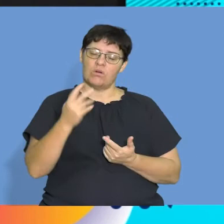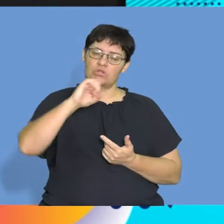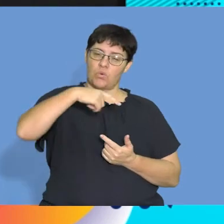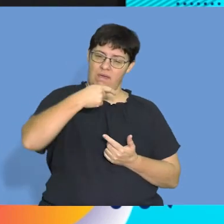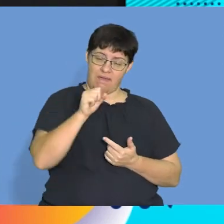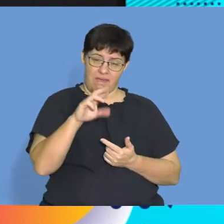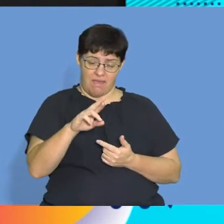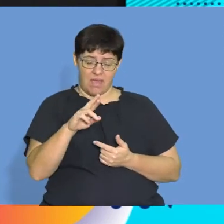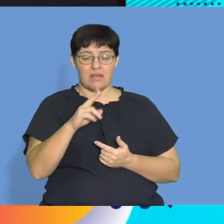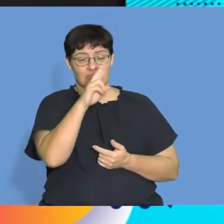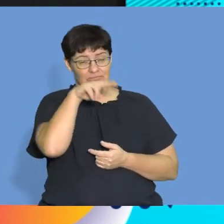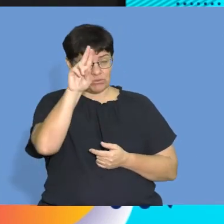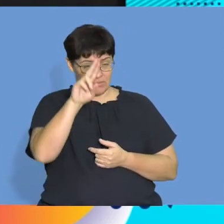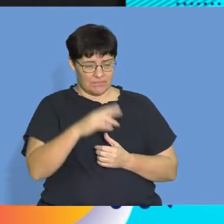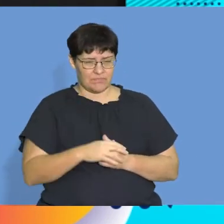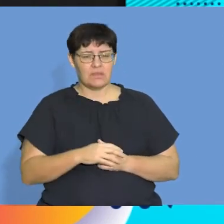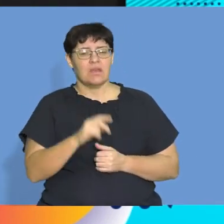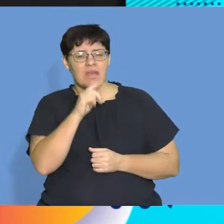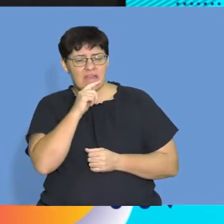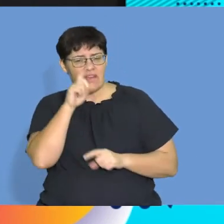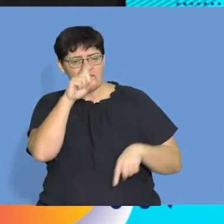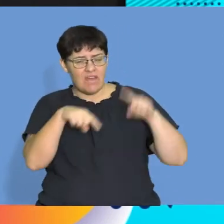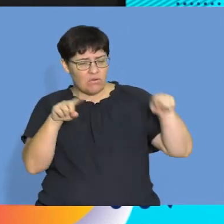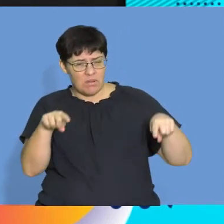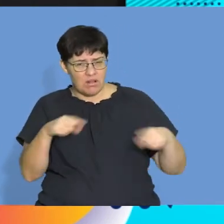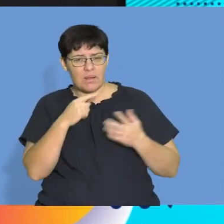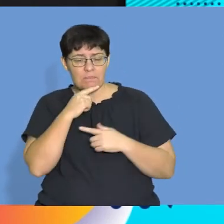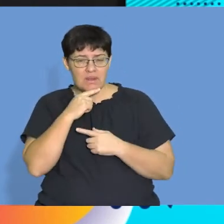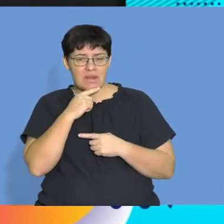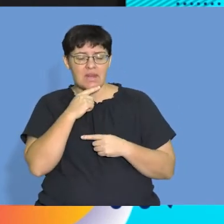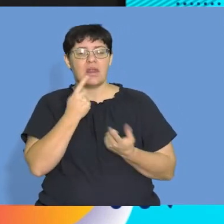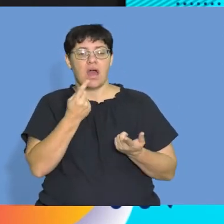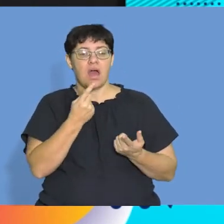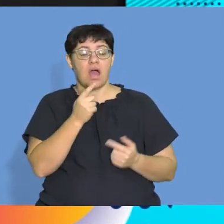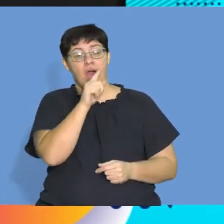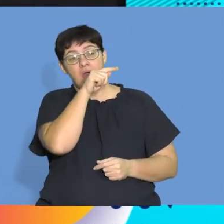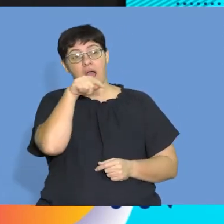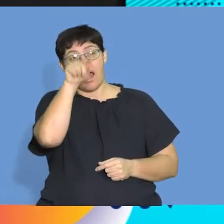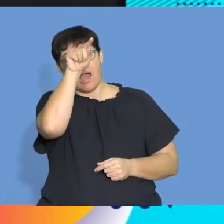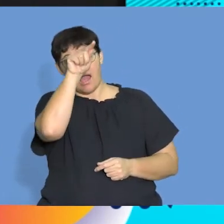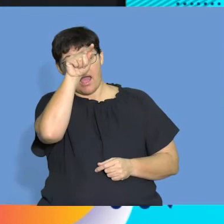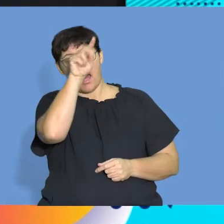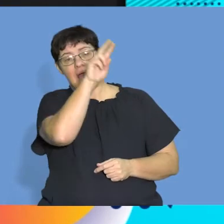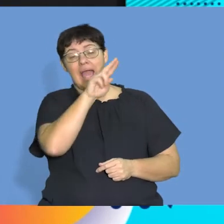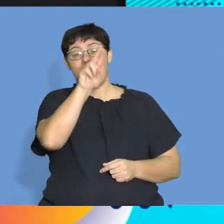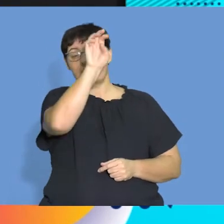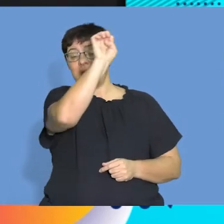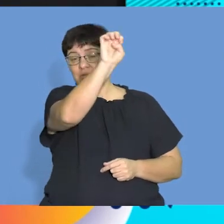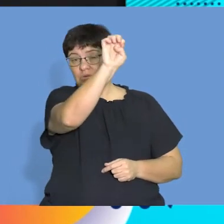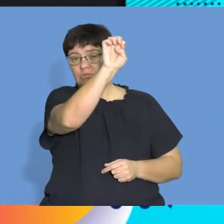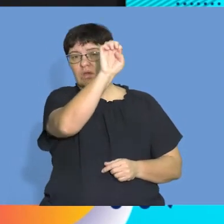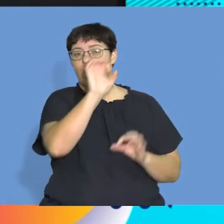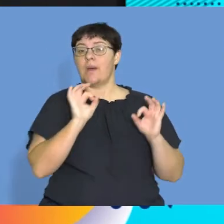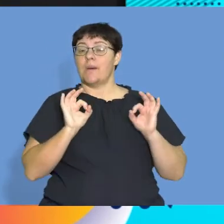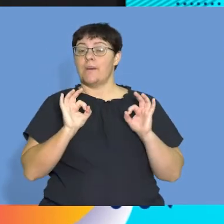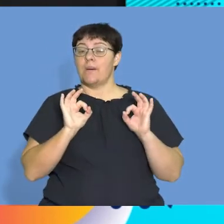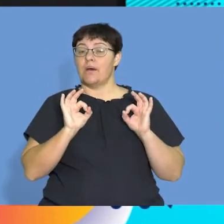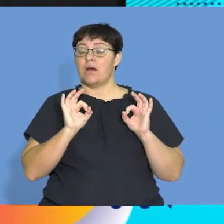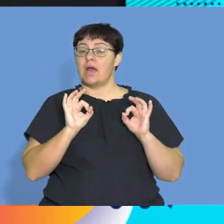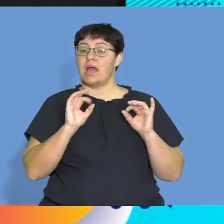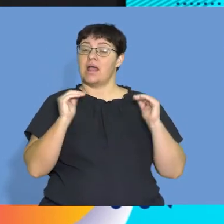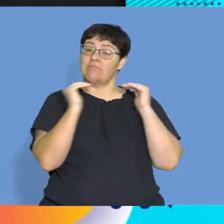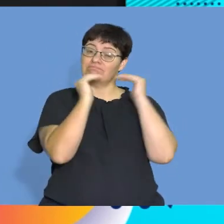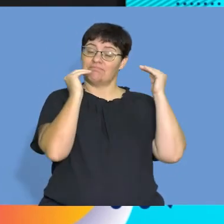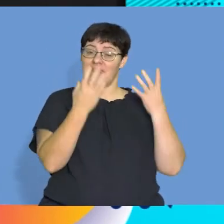long as the variable is to the exponent of an even number, we always say it is a perfect square.